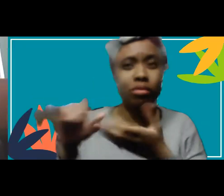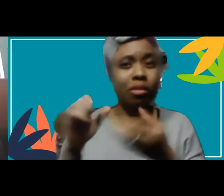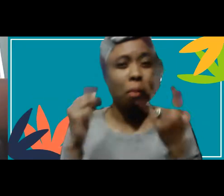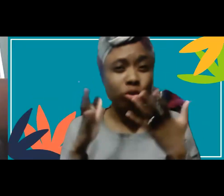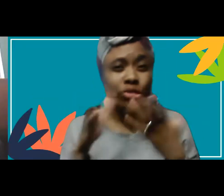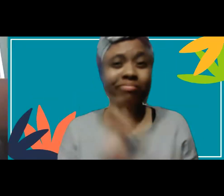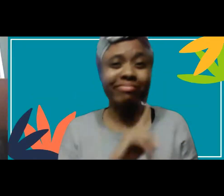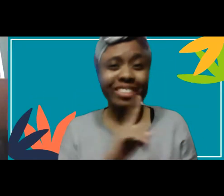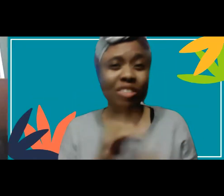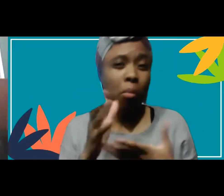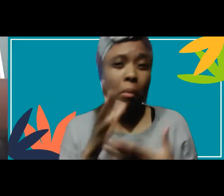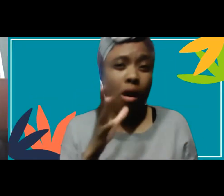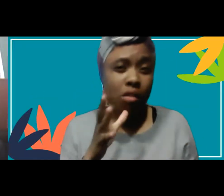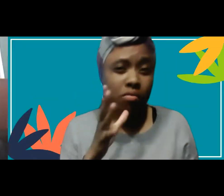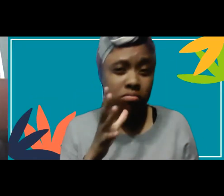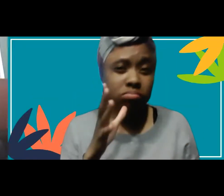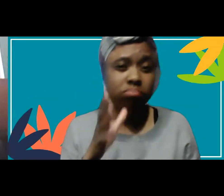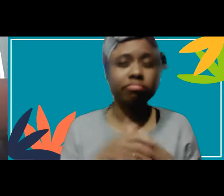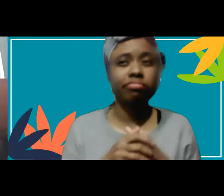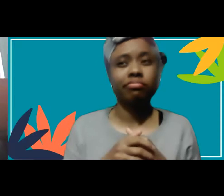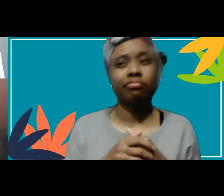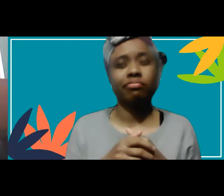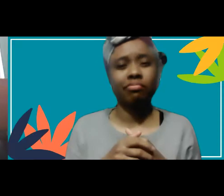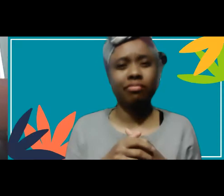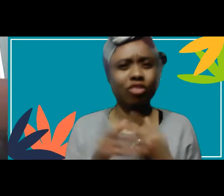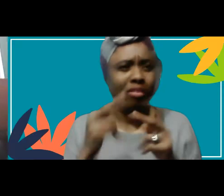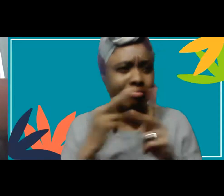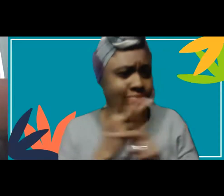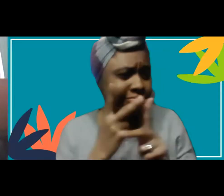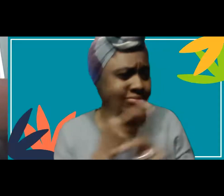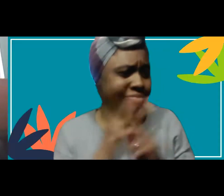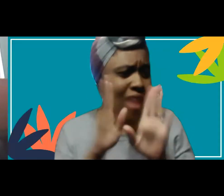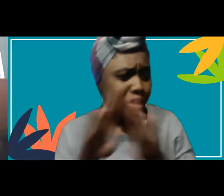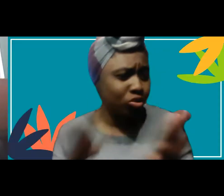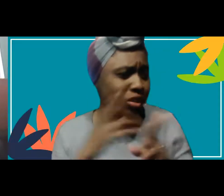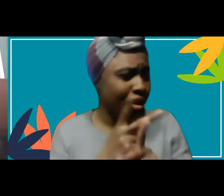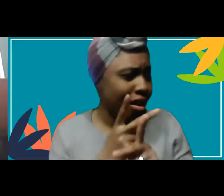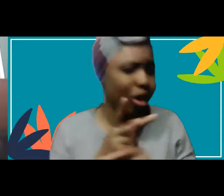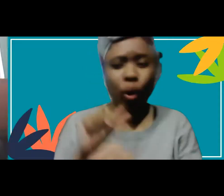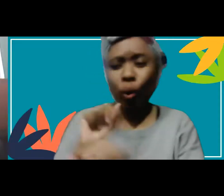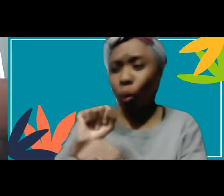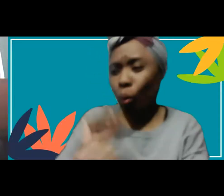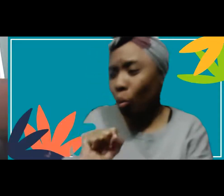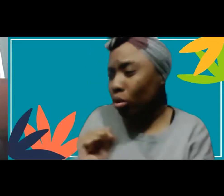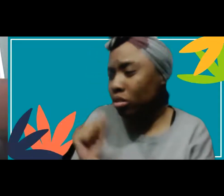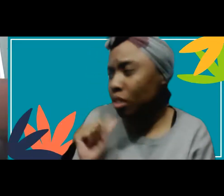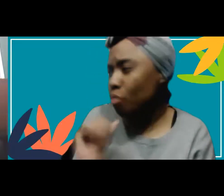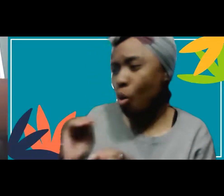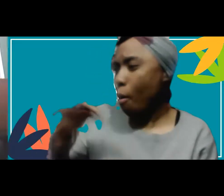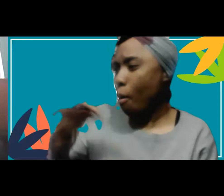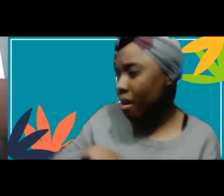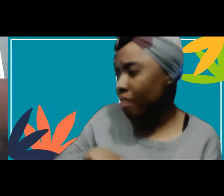And so we know these are folks who, one, are still trying to figure out their childcare, work in jobs where they don't have benefits, won't be able to make